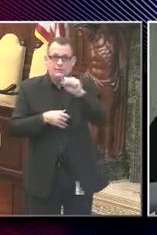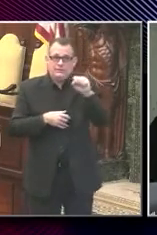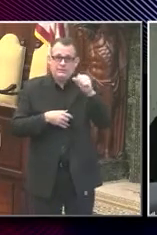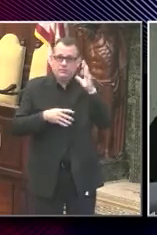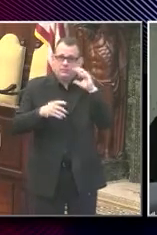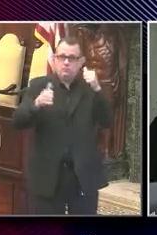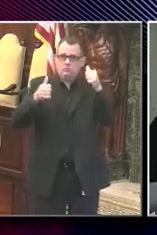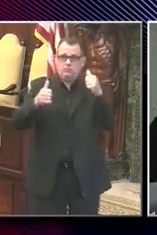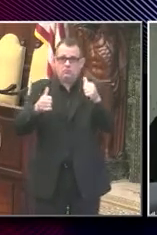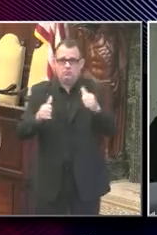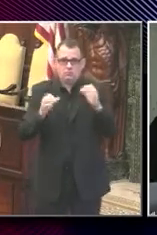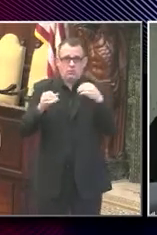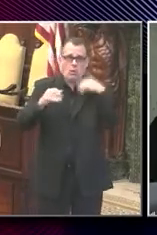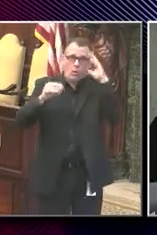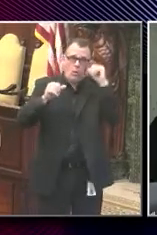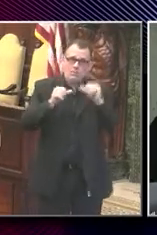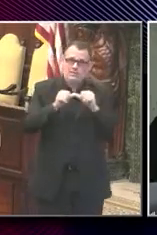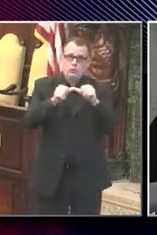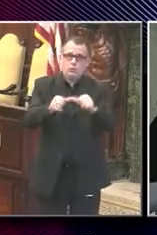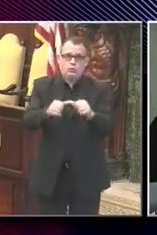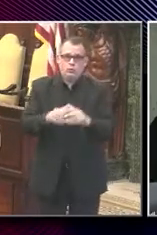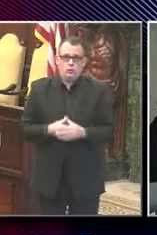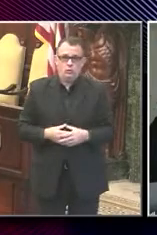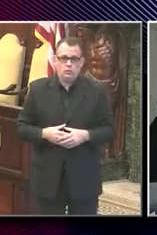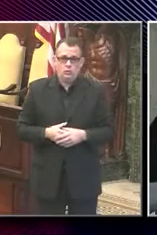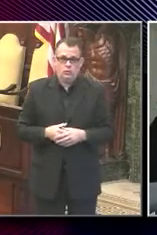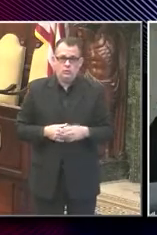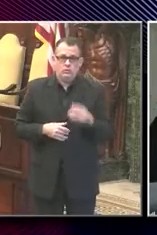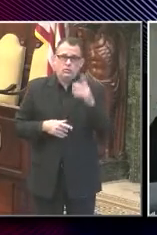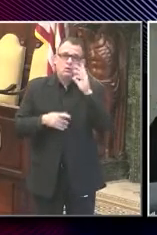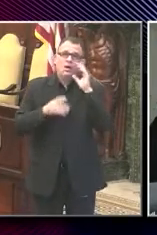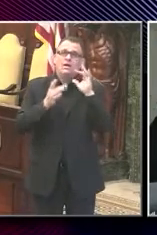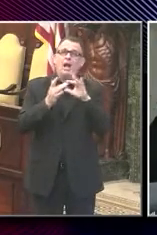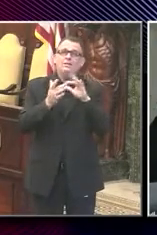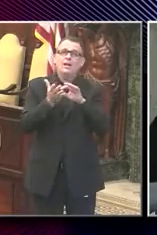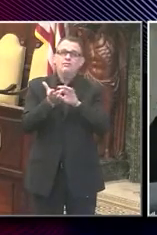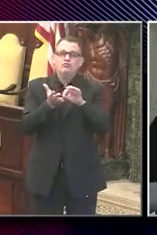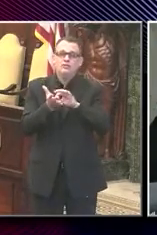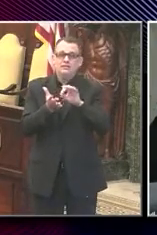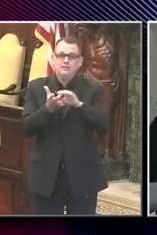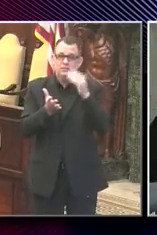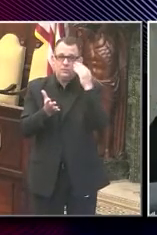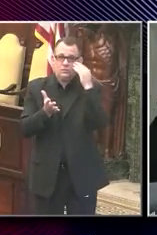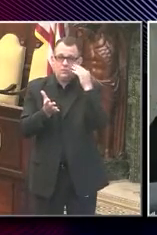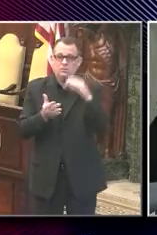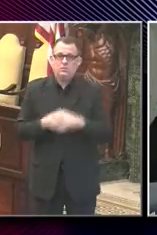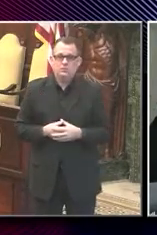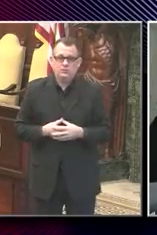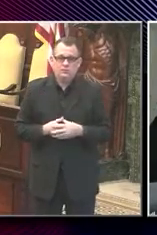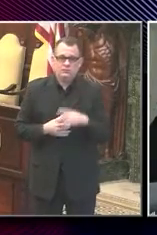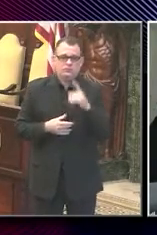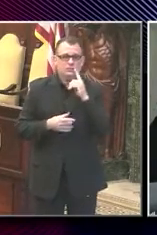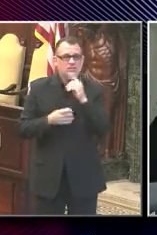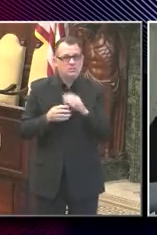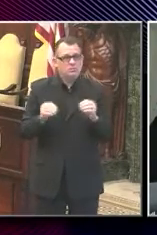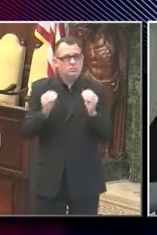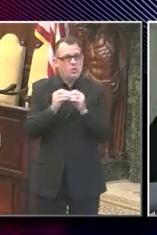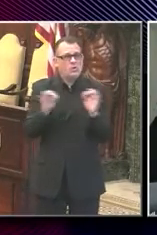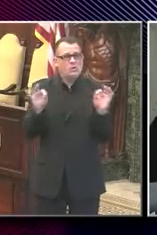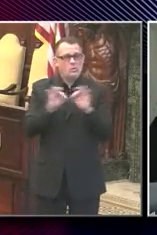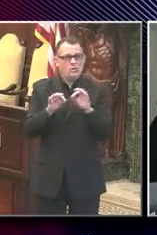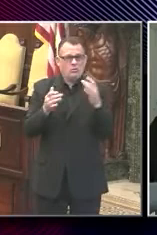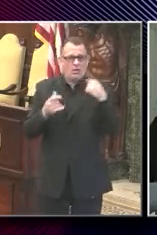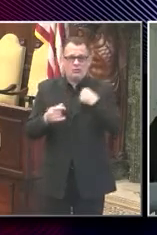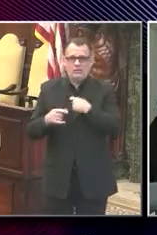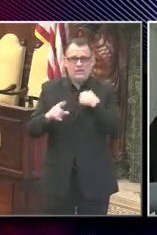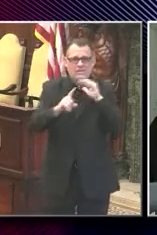continues. Now let me talk a little bit about contact tracing. As case counts go down, contact tracing becomes even more important. Just to remind people,